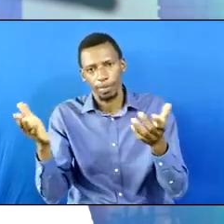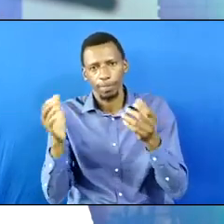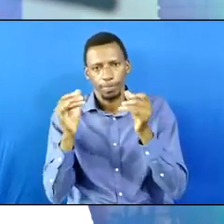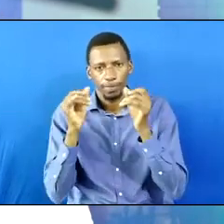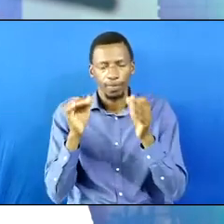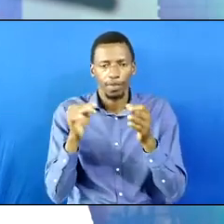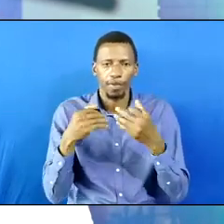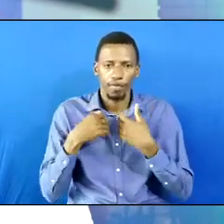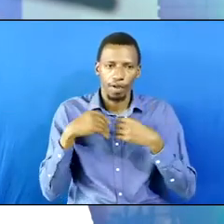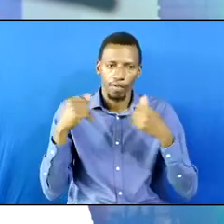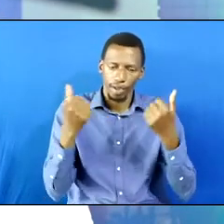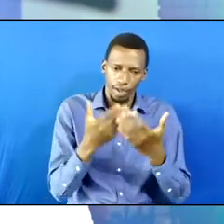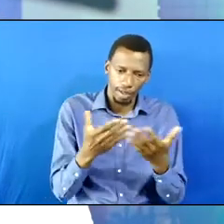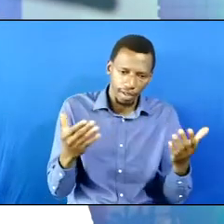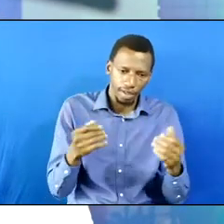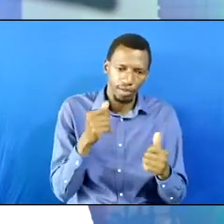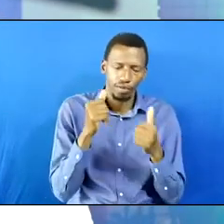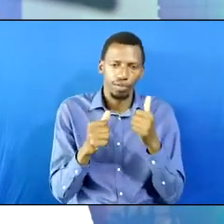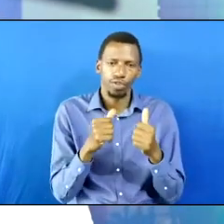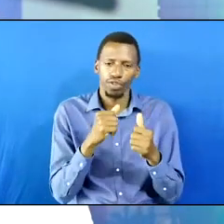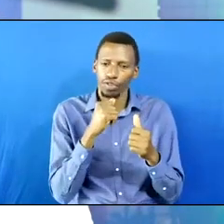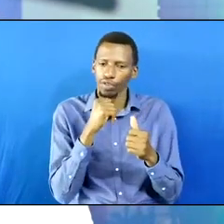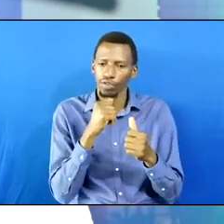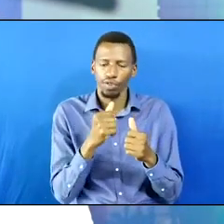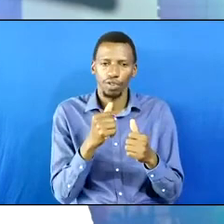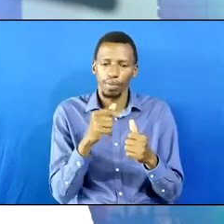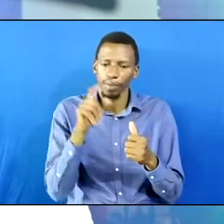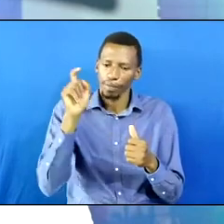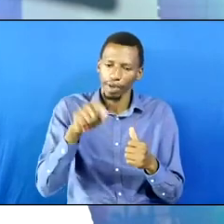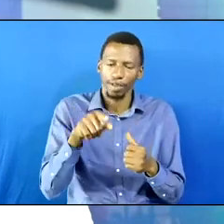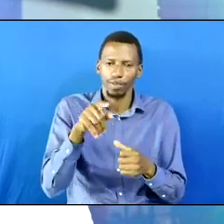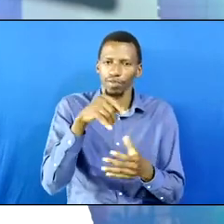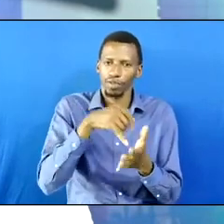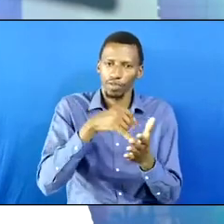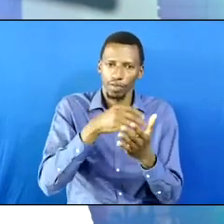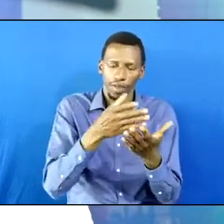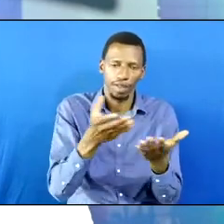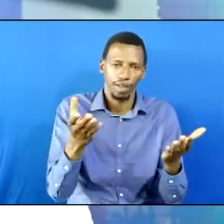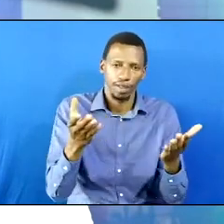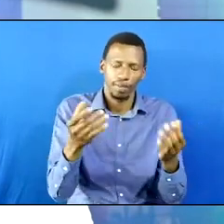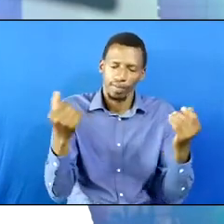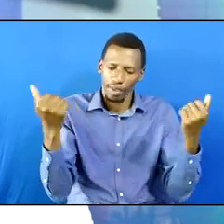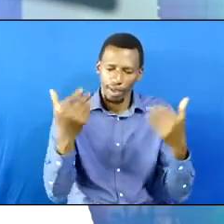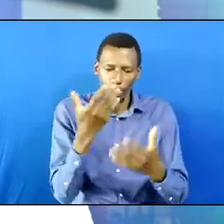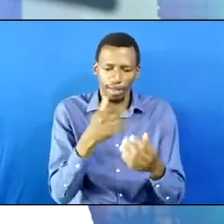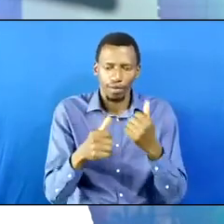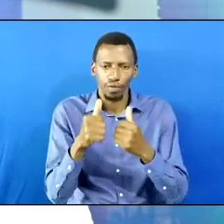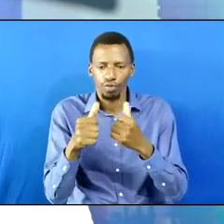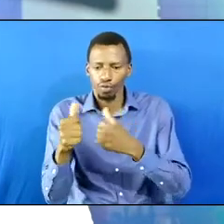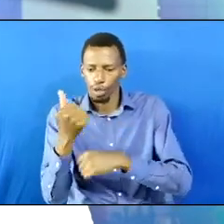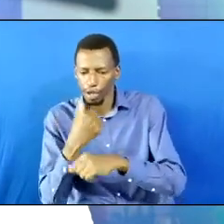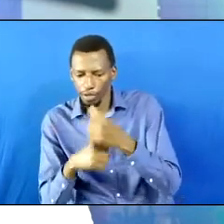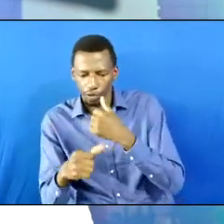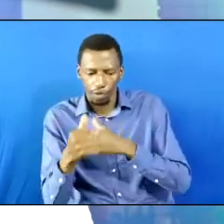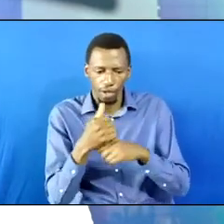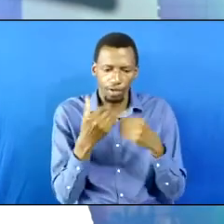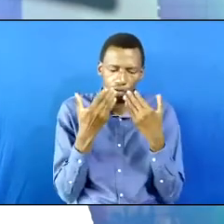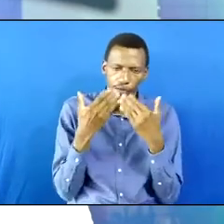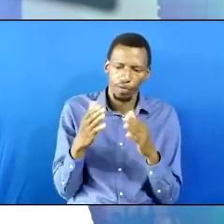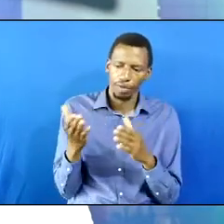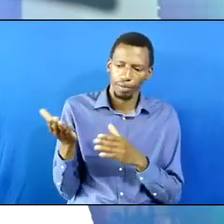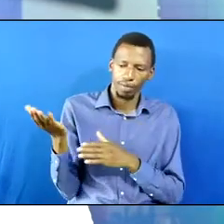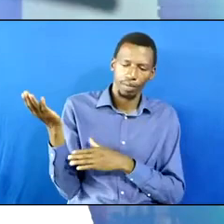anything which was really unnecessary for you to do, anything that you have done for the whole